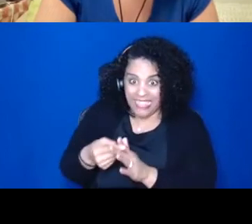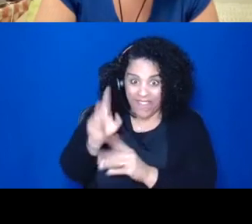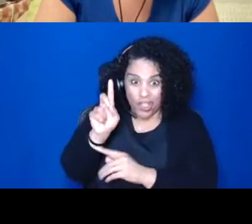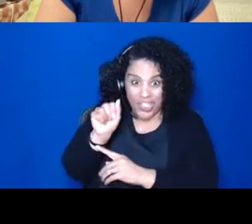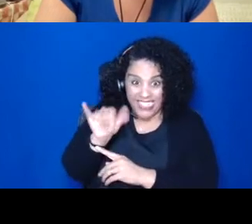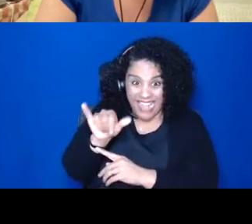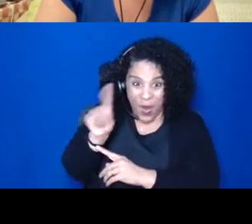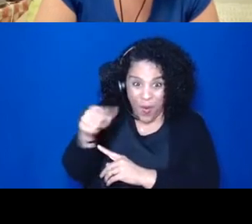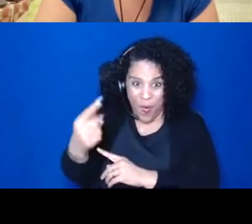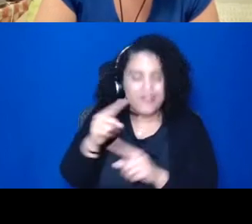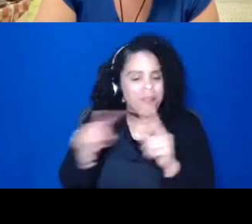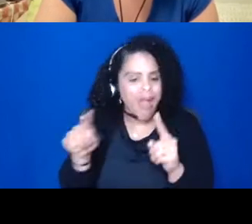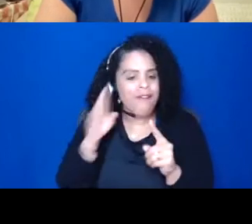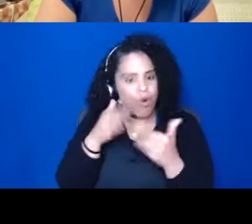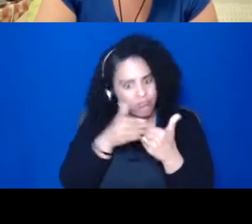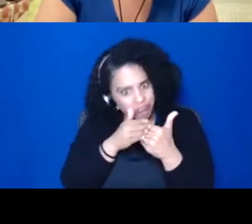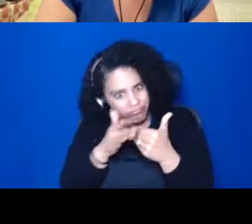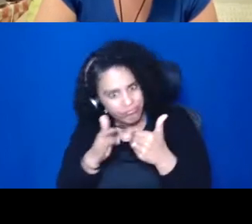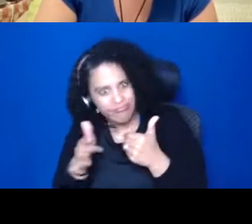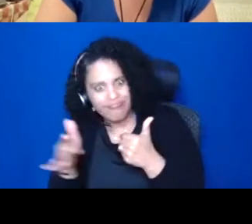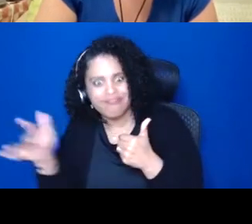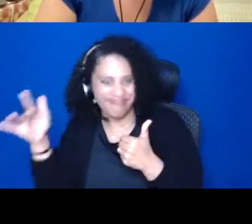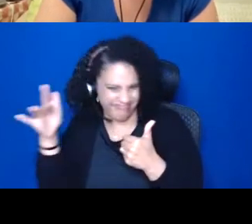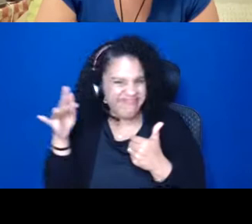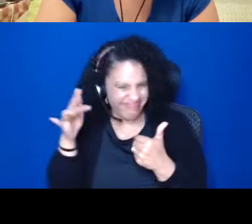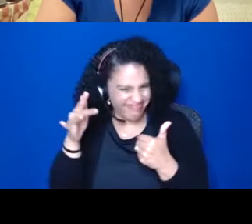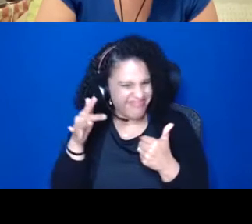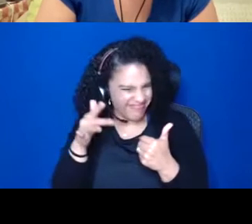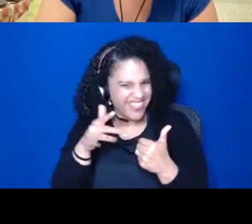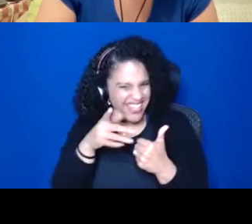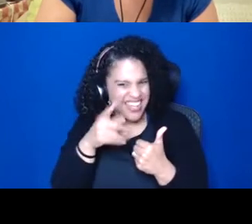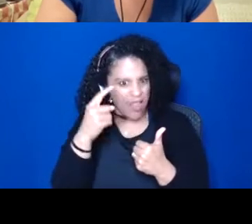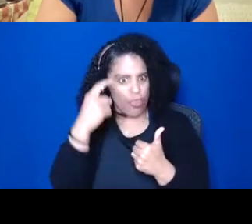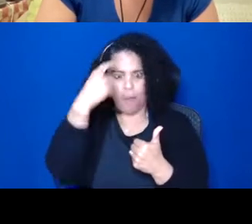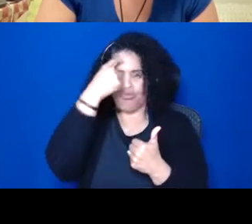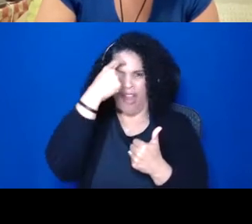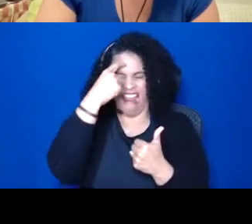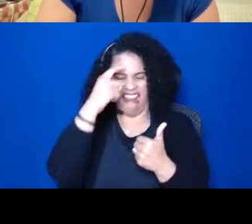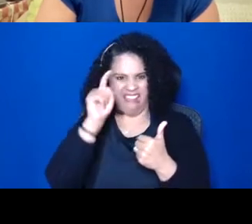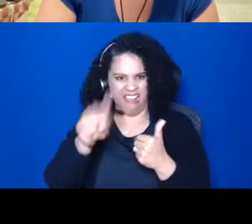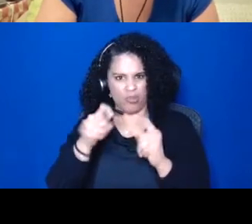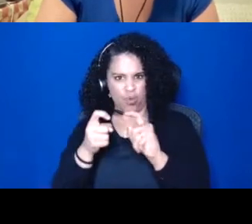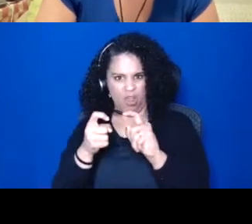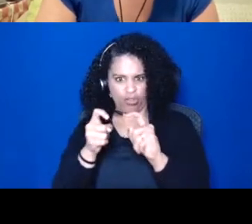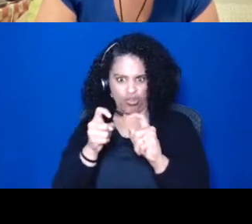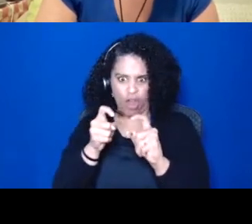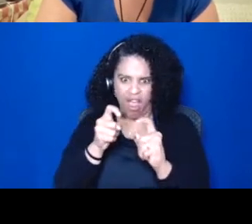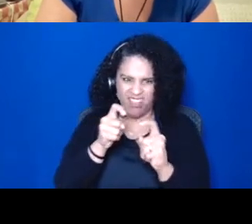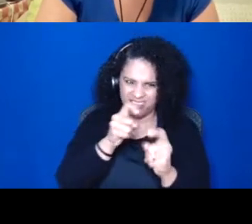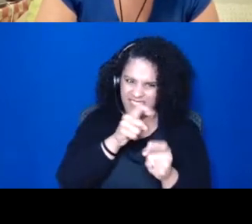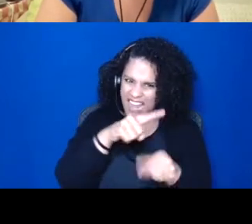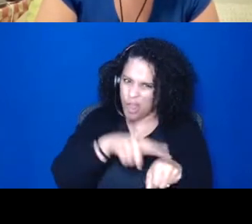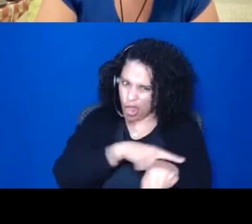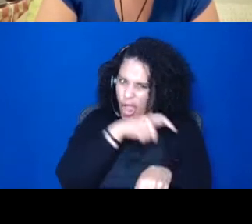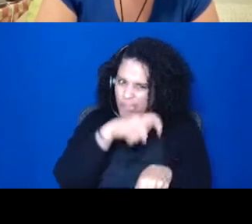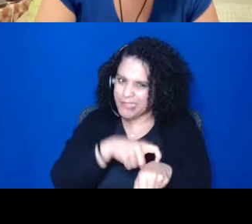also for a period after the activation. It takes a person's brain a while to adjust to the device. So that's something to